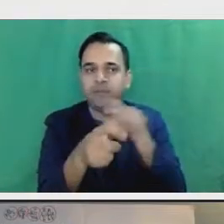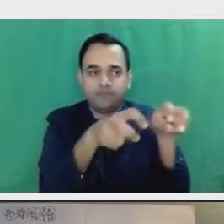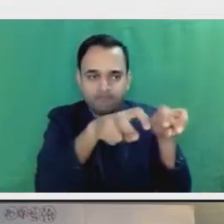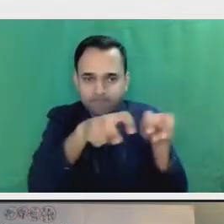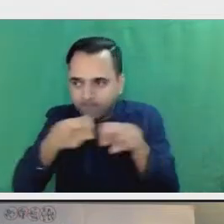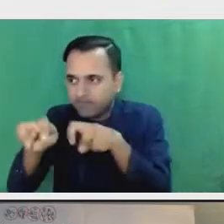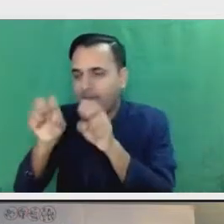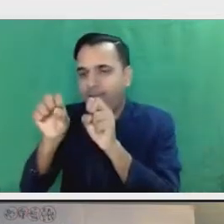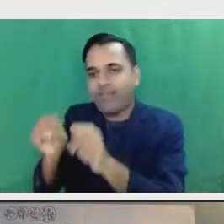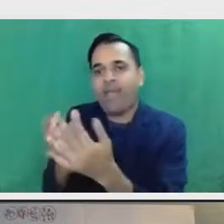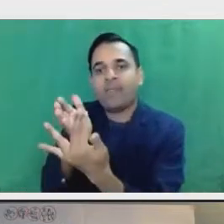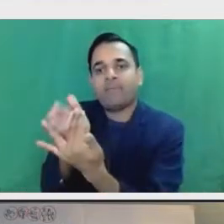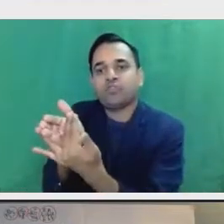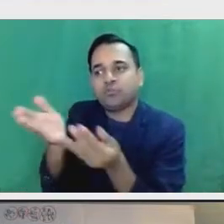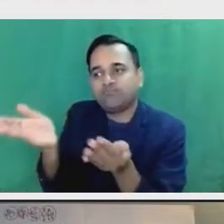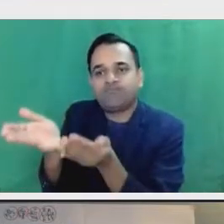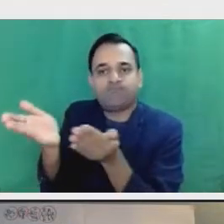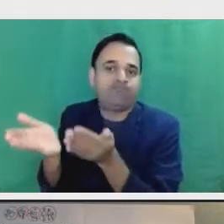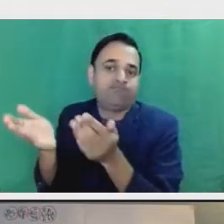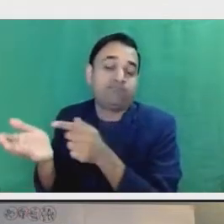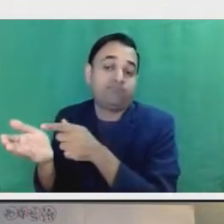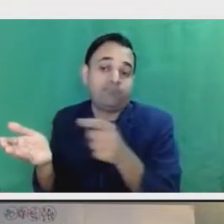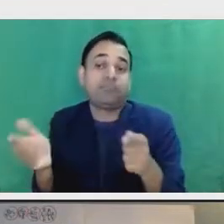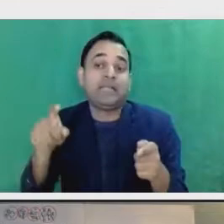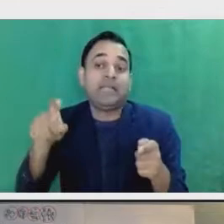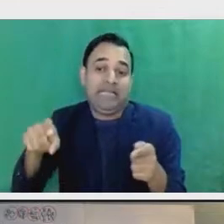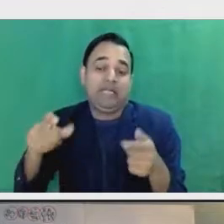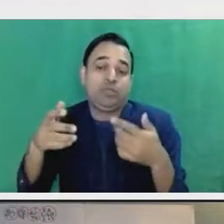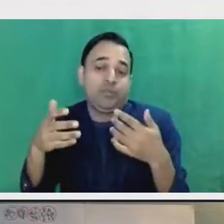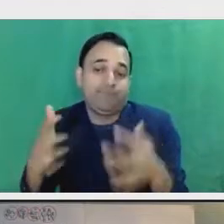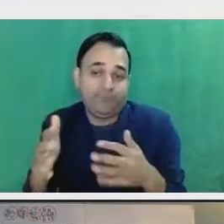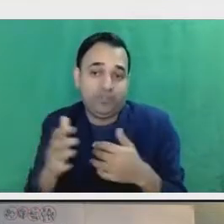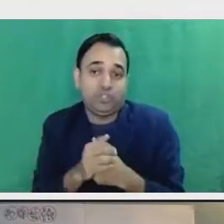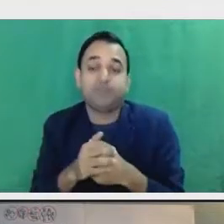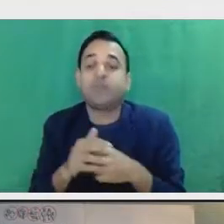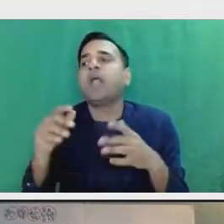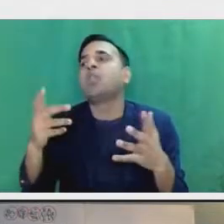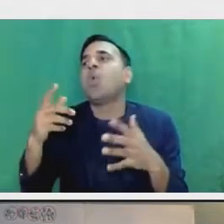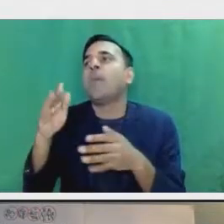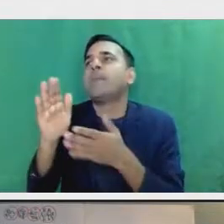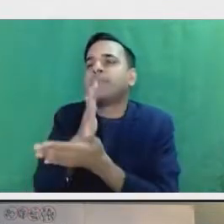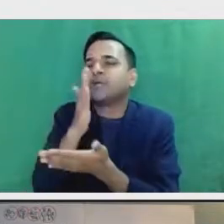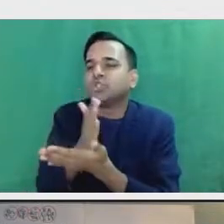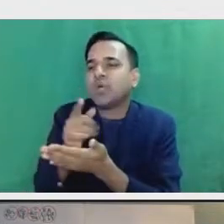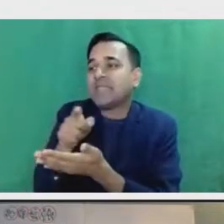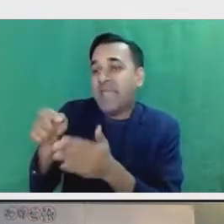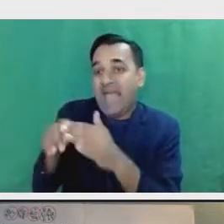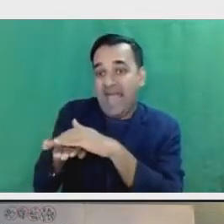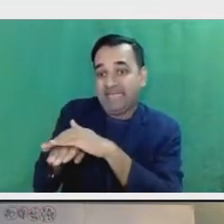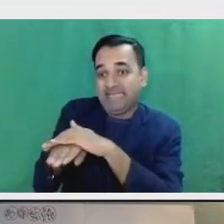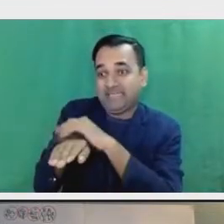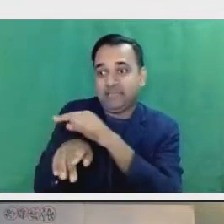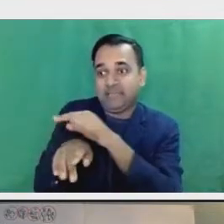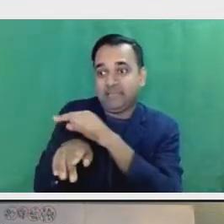ensuring the access and participation for women and also for indigenous peoples and